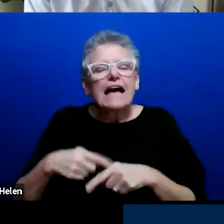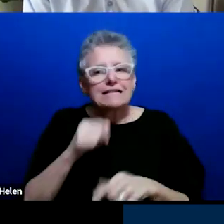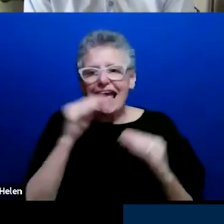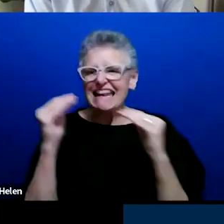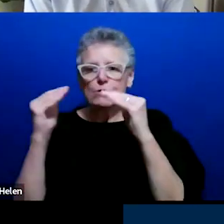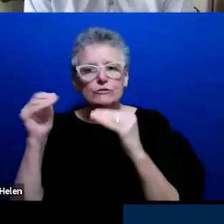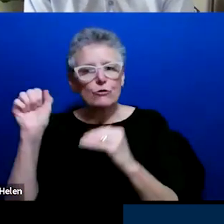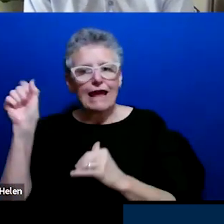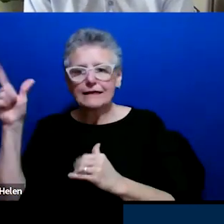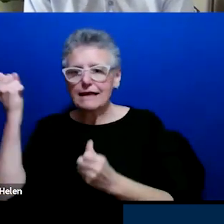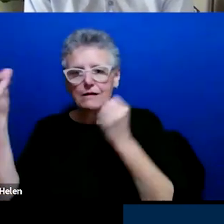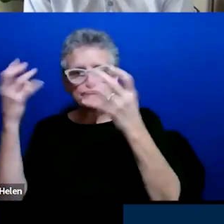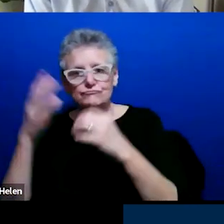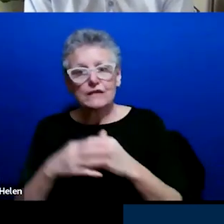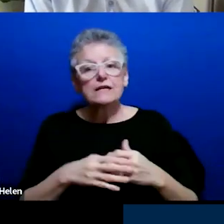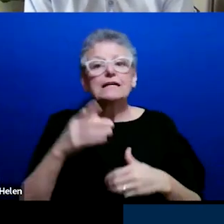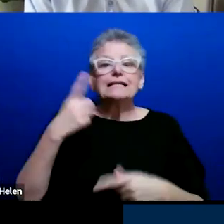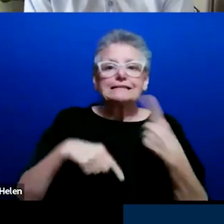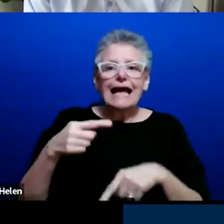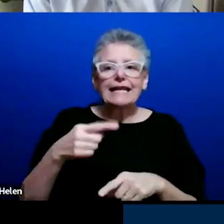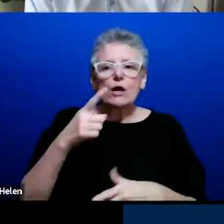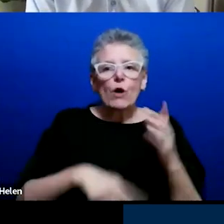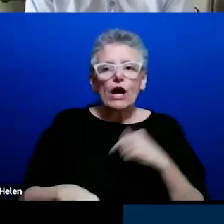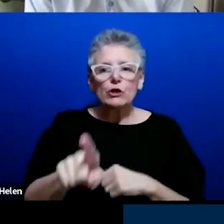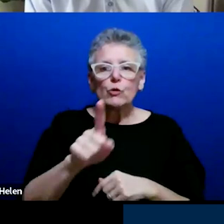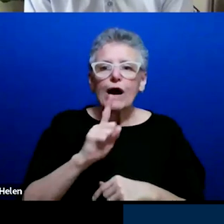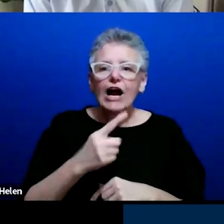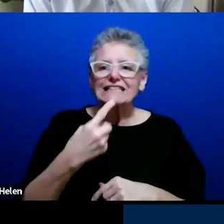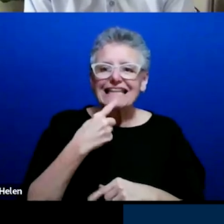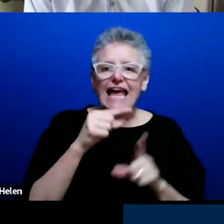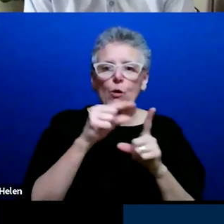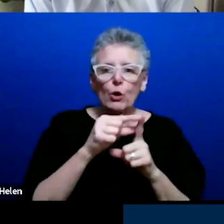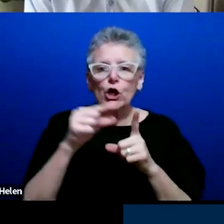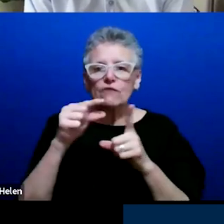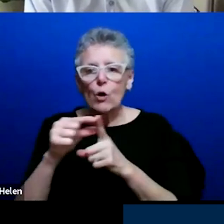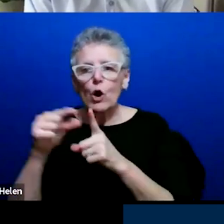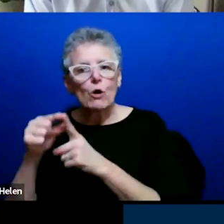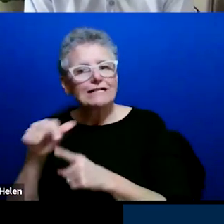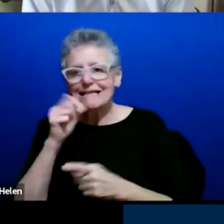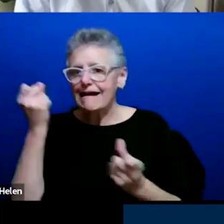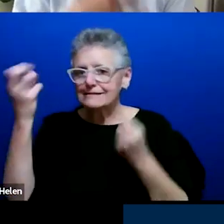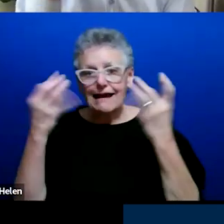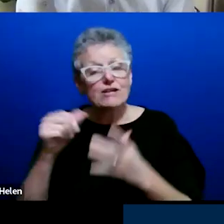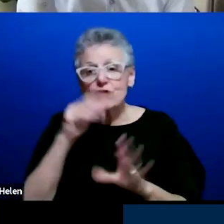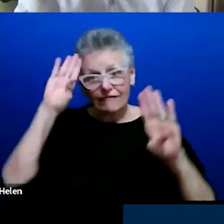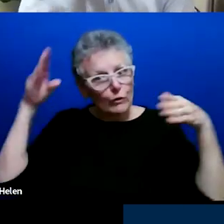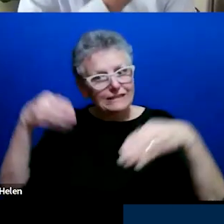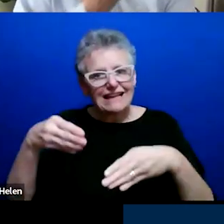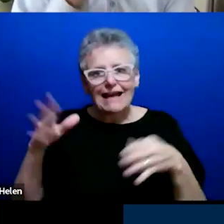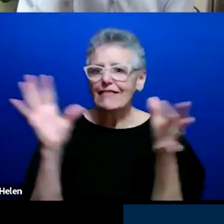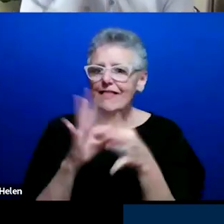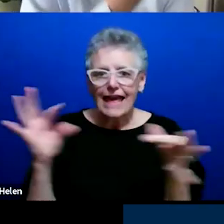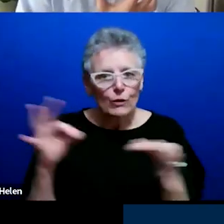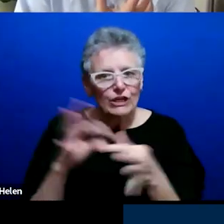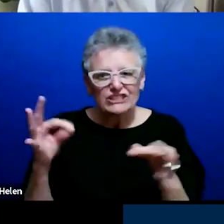language. Signing what you're saying word for word is not sign language. When you're doing that, you're not focusing on language,